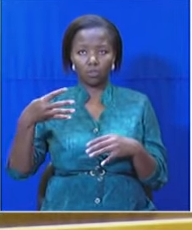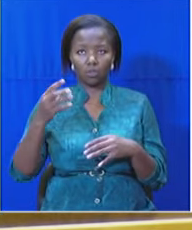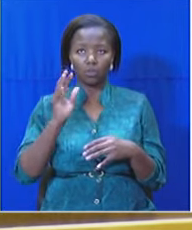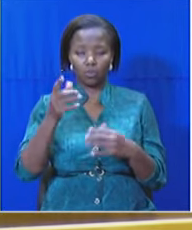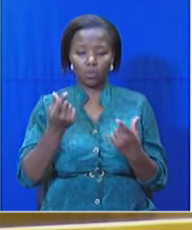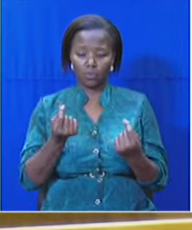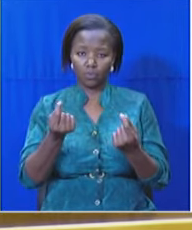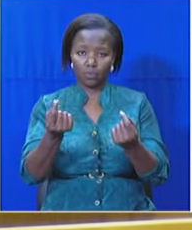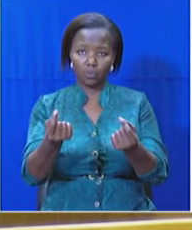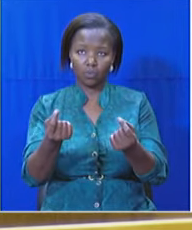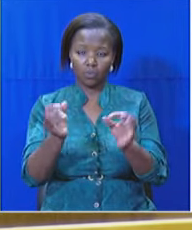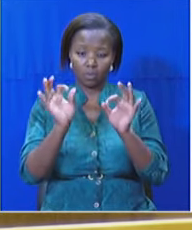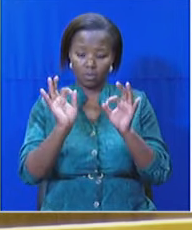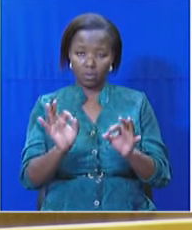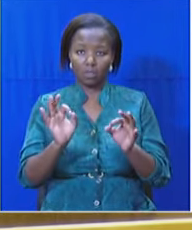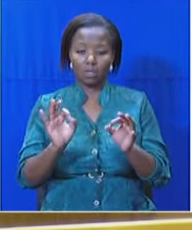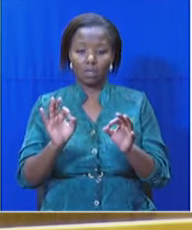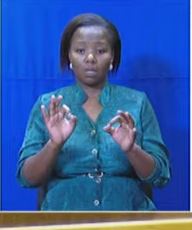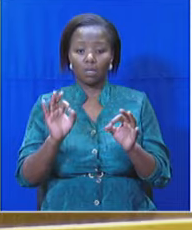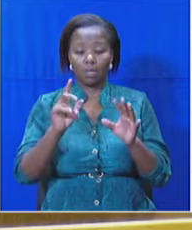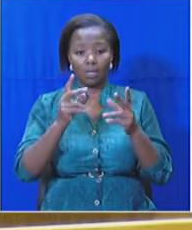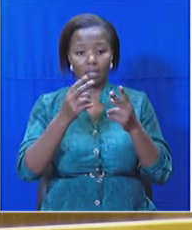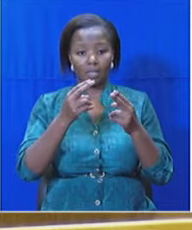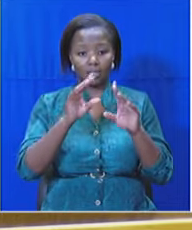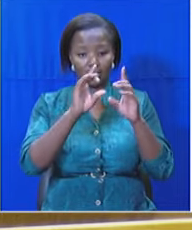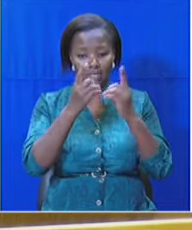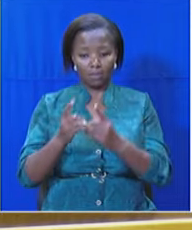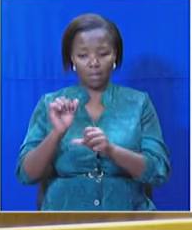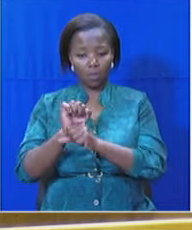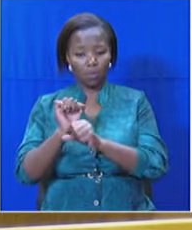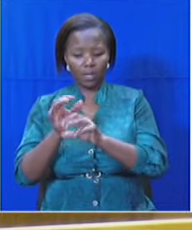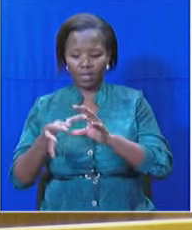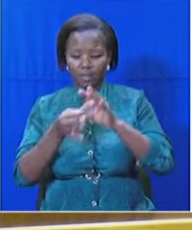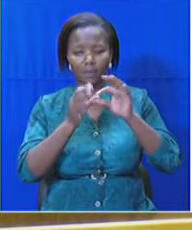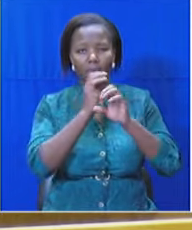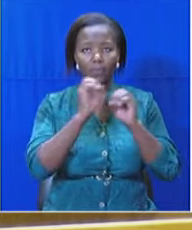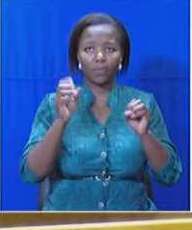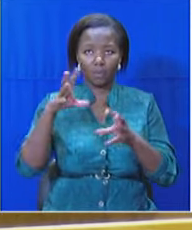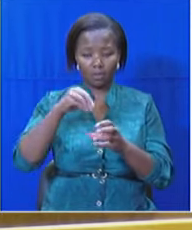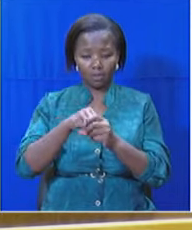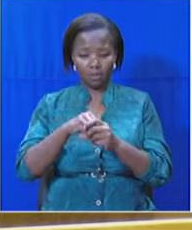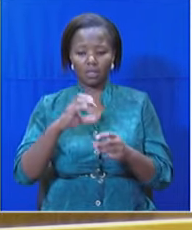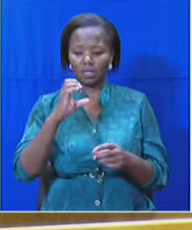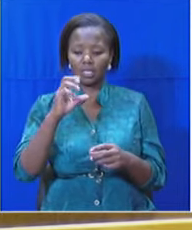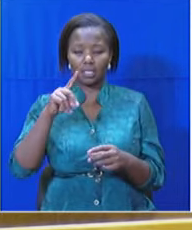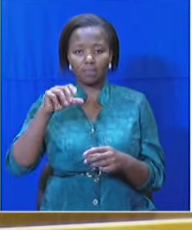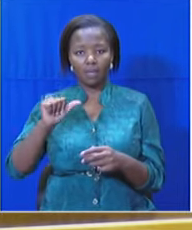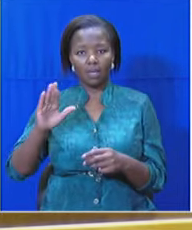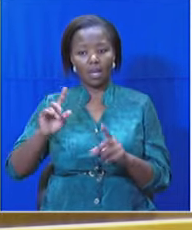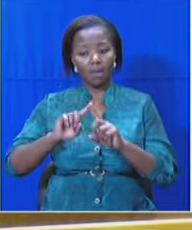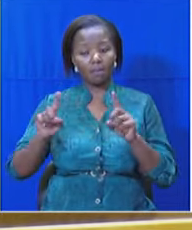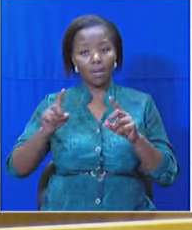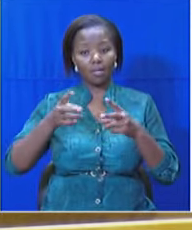within implementation yayo. Corruption igcwele kuma CPA because ngathi kubonakala ukuthi ama community abona ukuthi